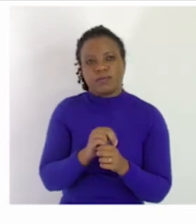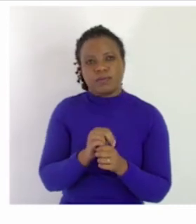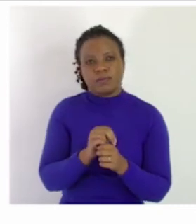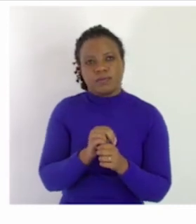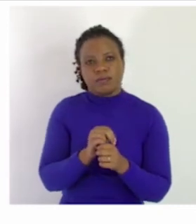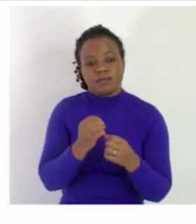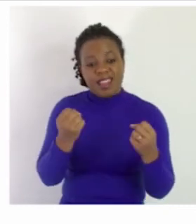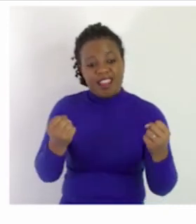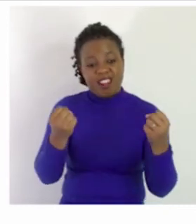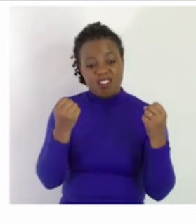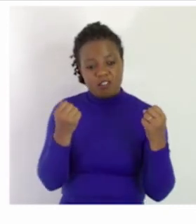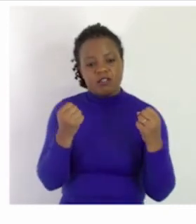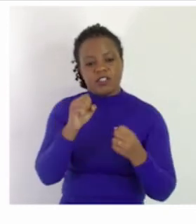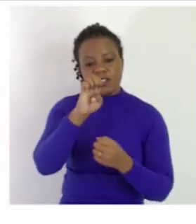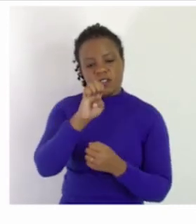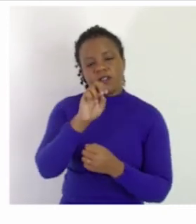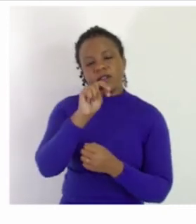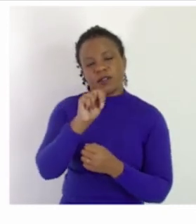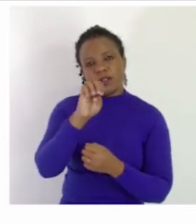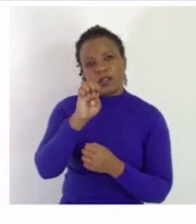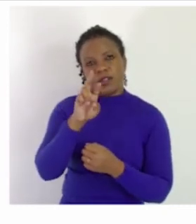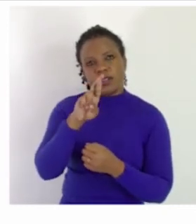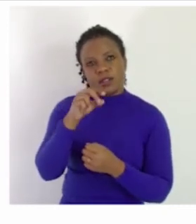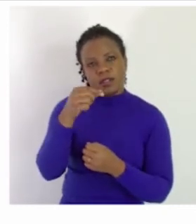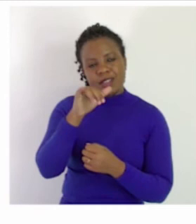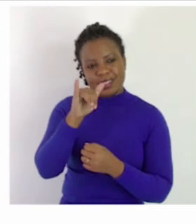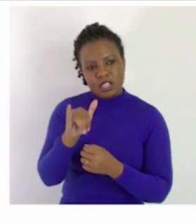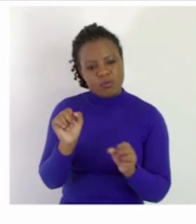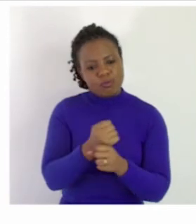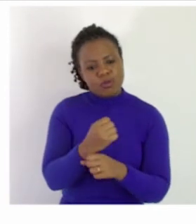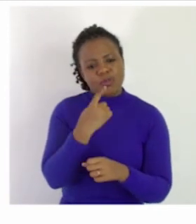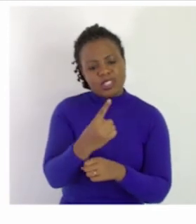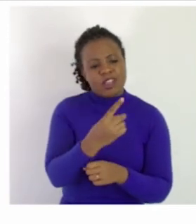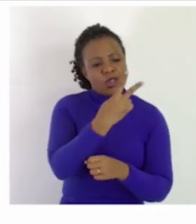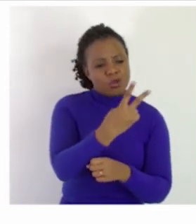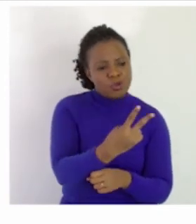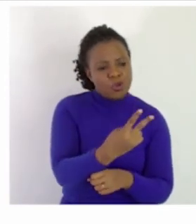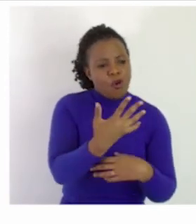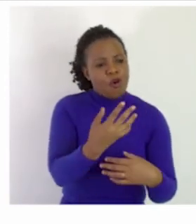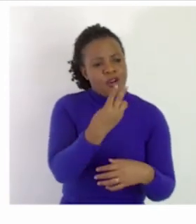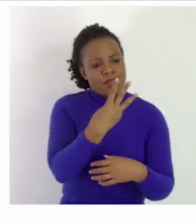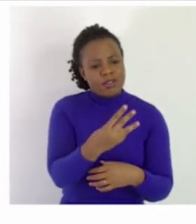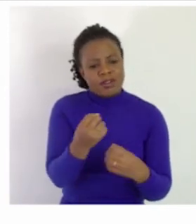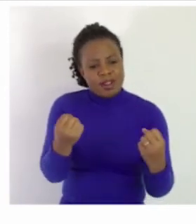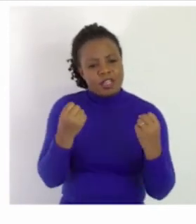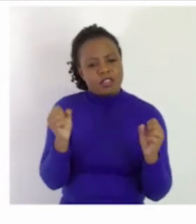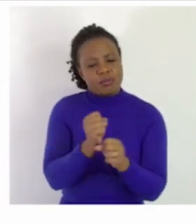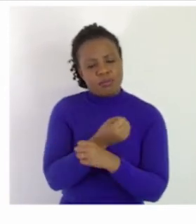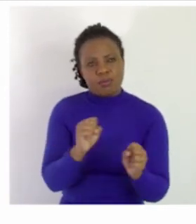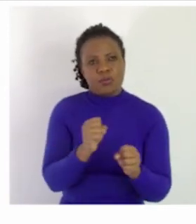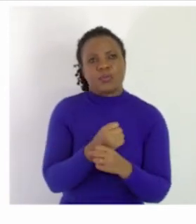that should be energy. You don't say 2 energies, 3 energies. All right, so we say junior